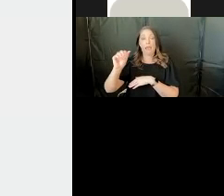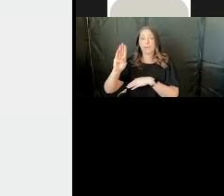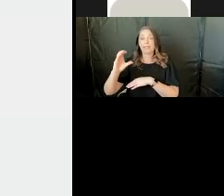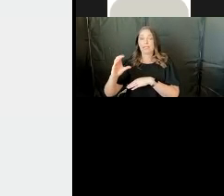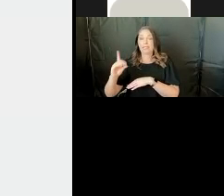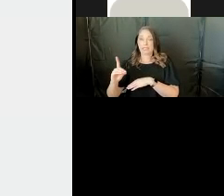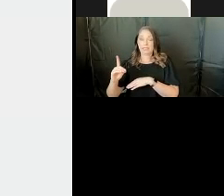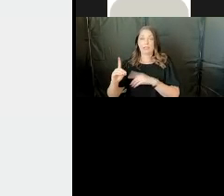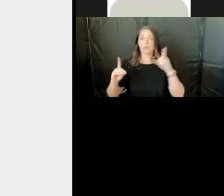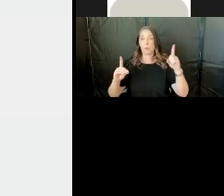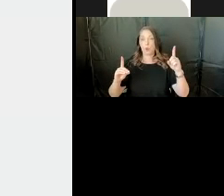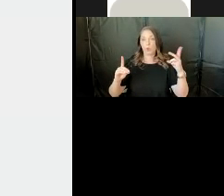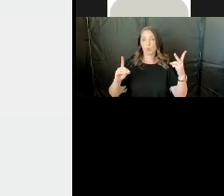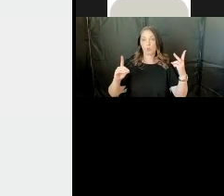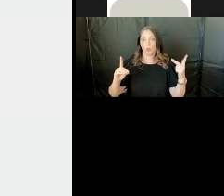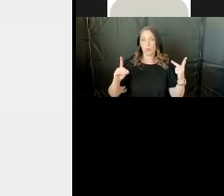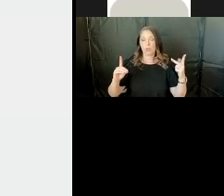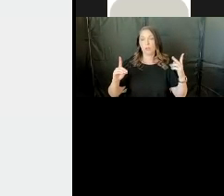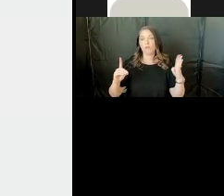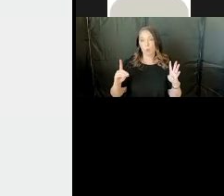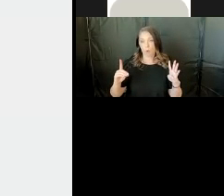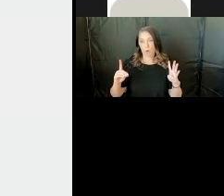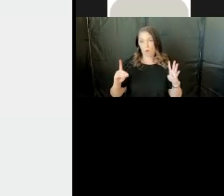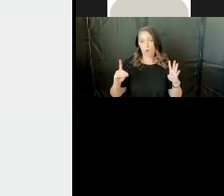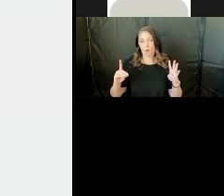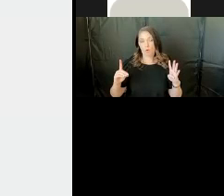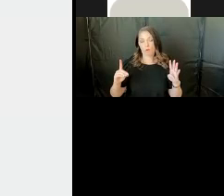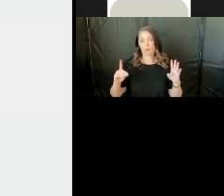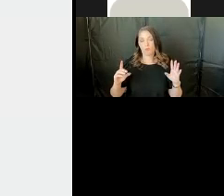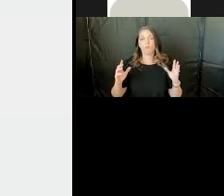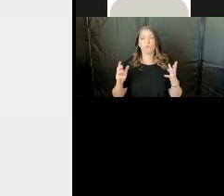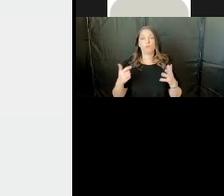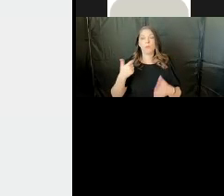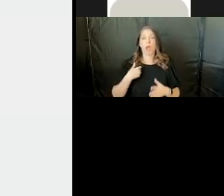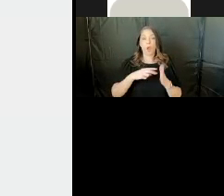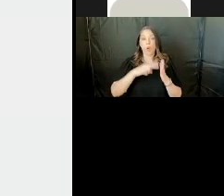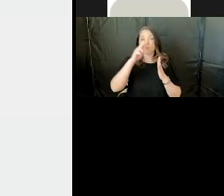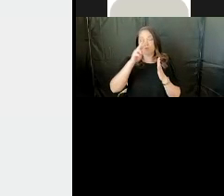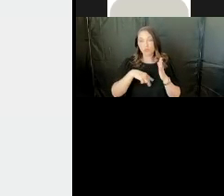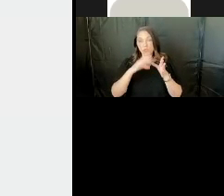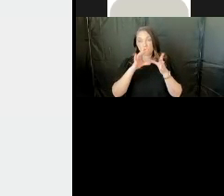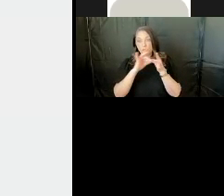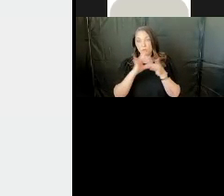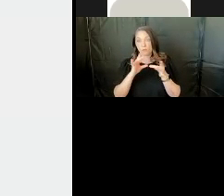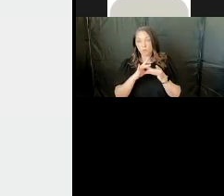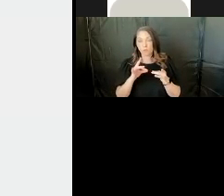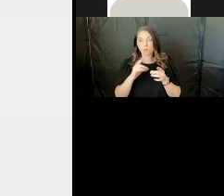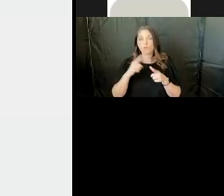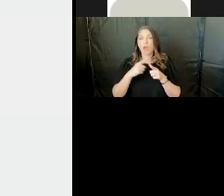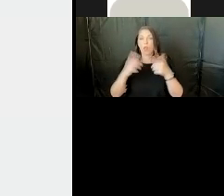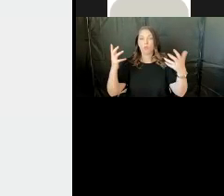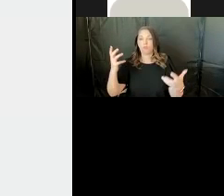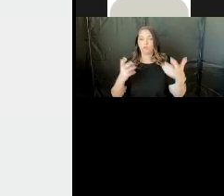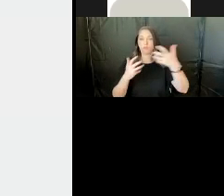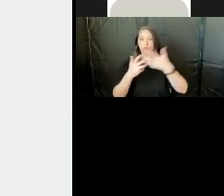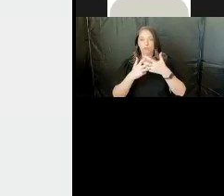the types of abuse with letters A through D. I will read the phrase that corresponds to each of the abuse. So